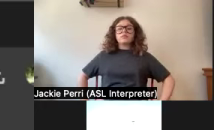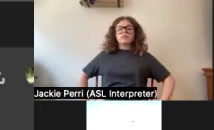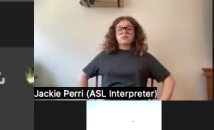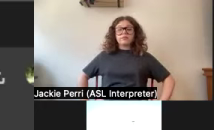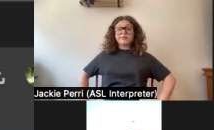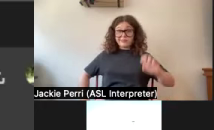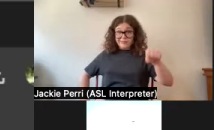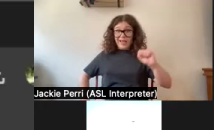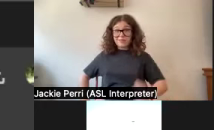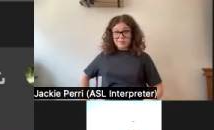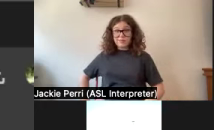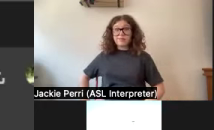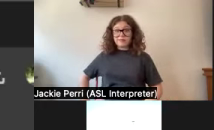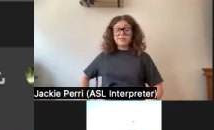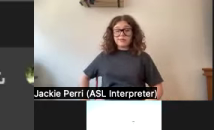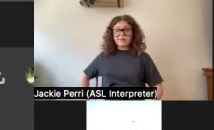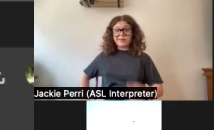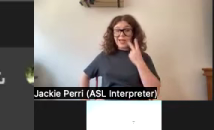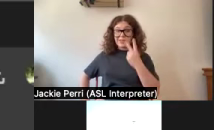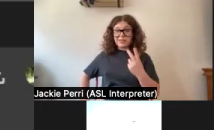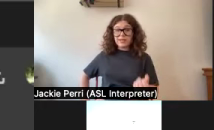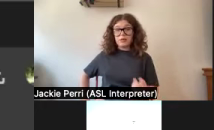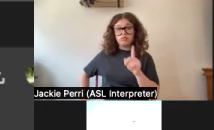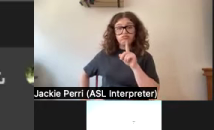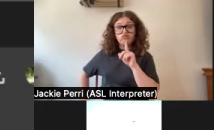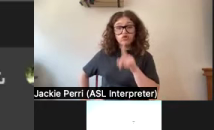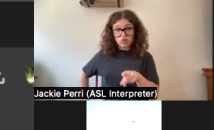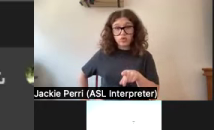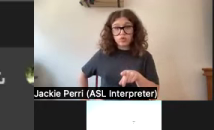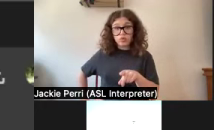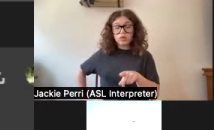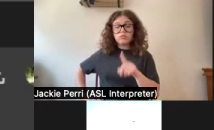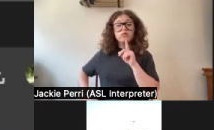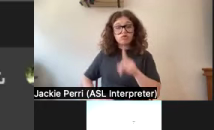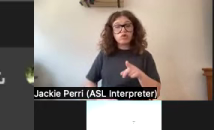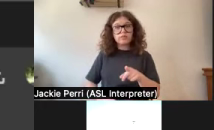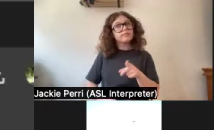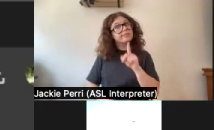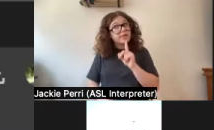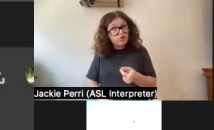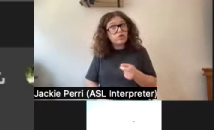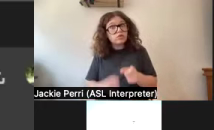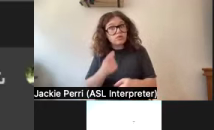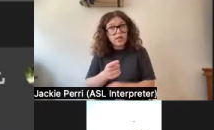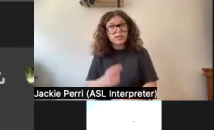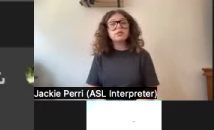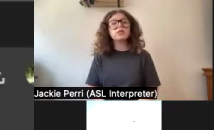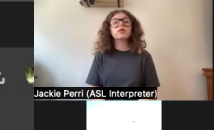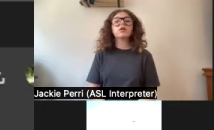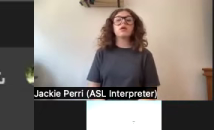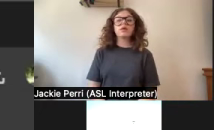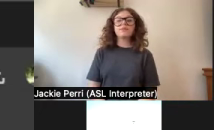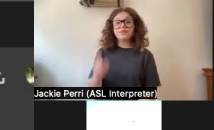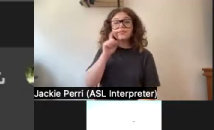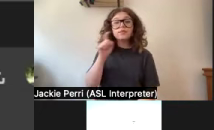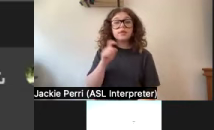Yes. So yes, I see true in the chat, and yes, that's true. Sexual